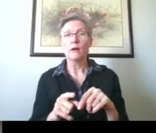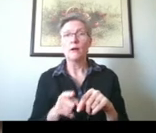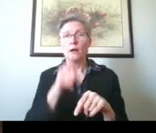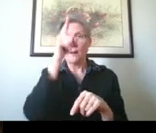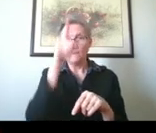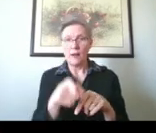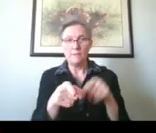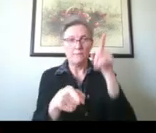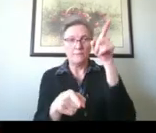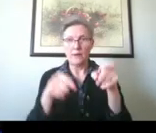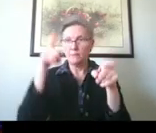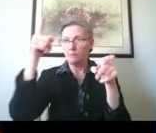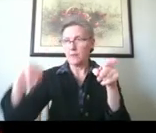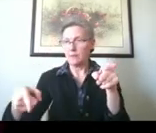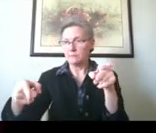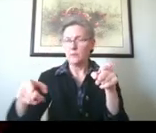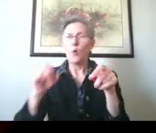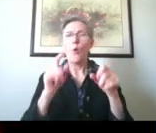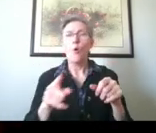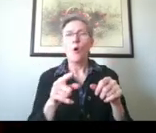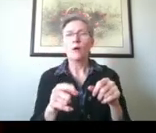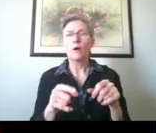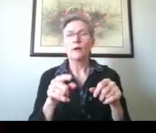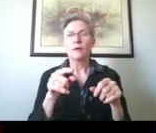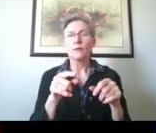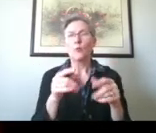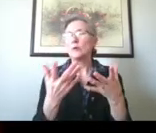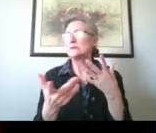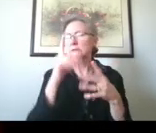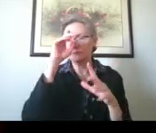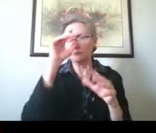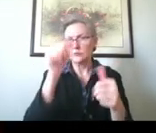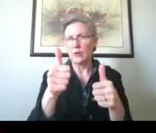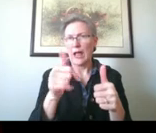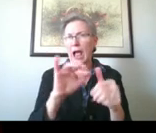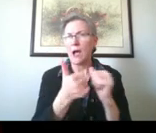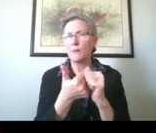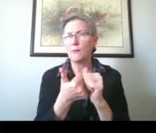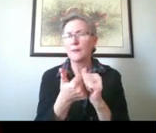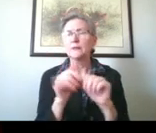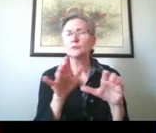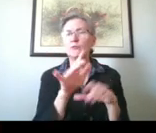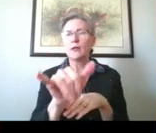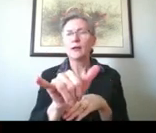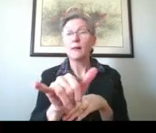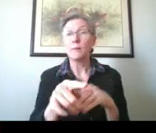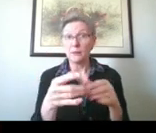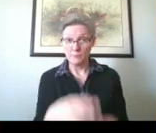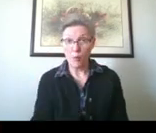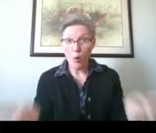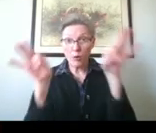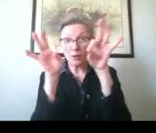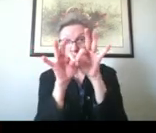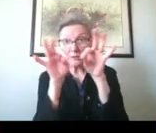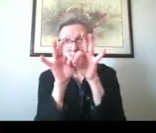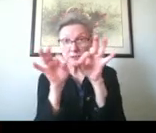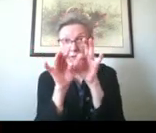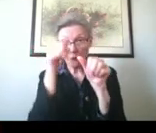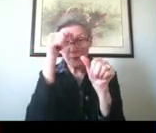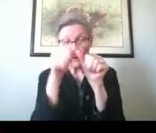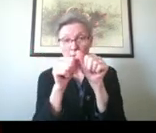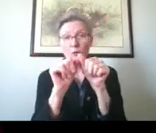equal parts going this way. So it's really up to you how you're going to choose to do the fourths, but the key is to remember that they are